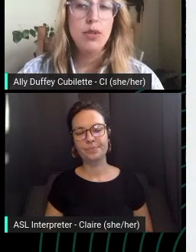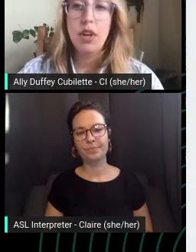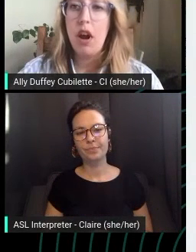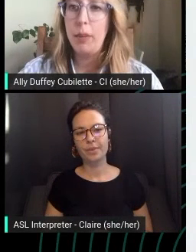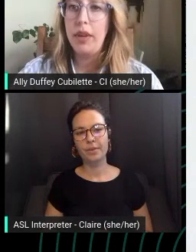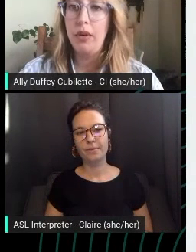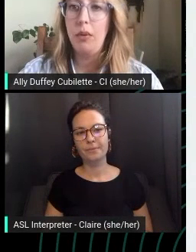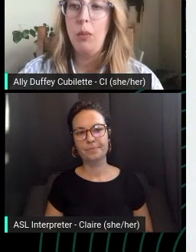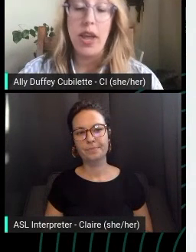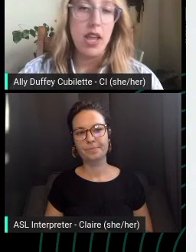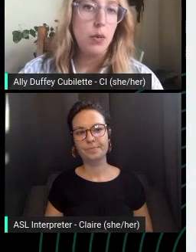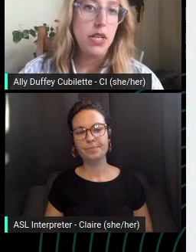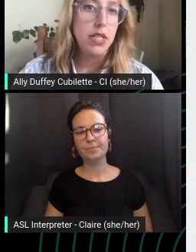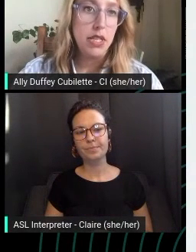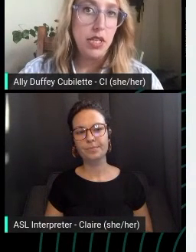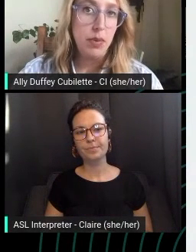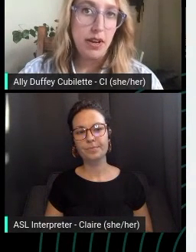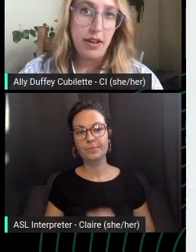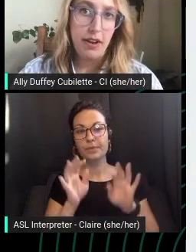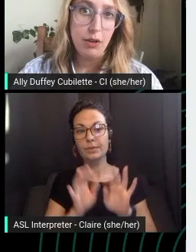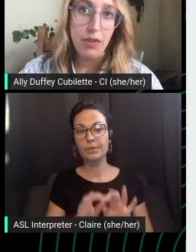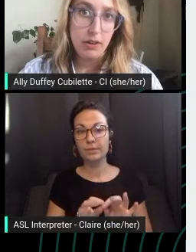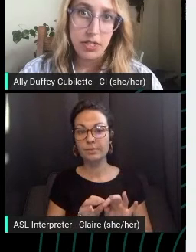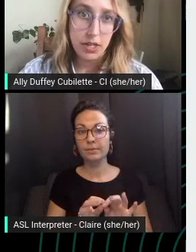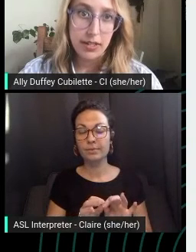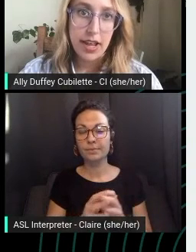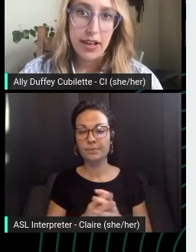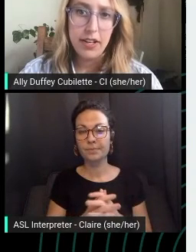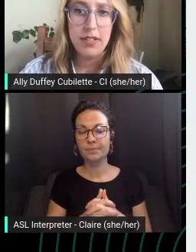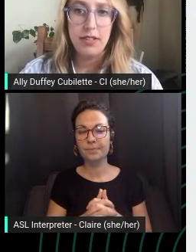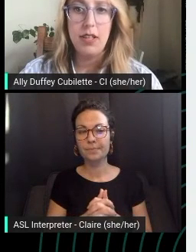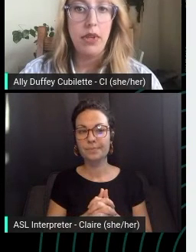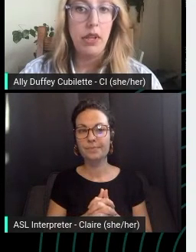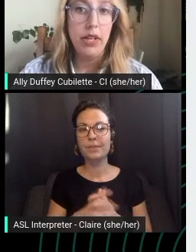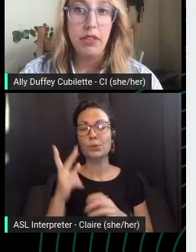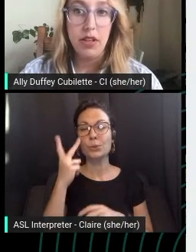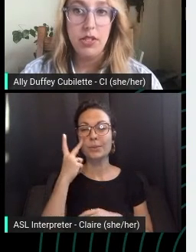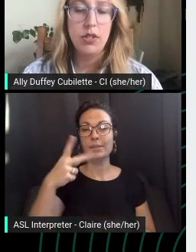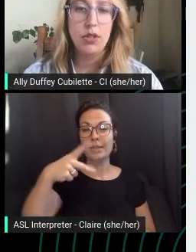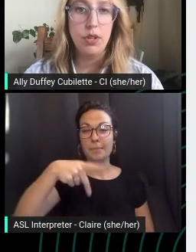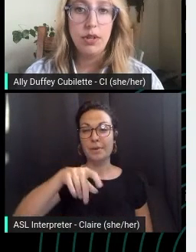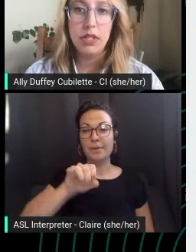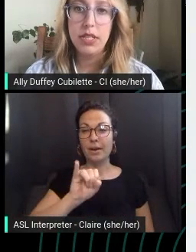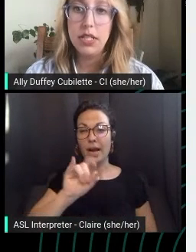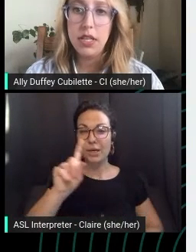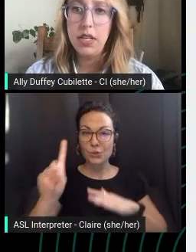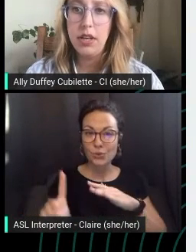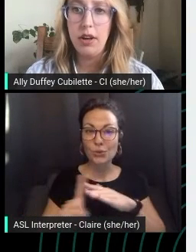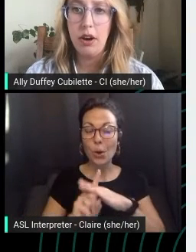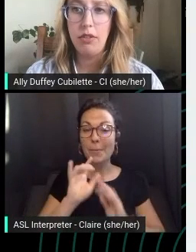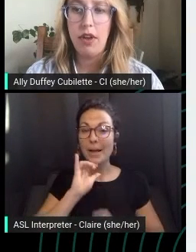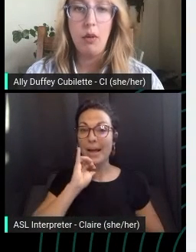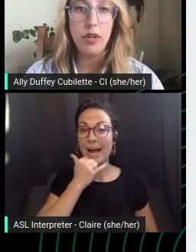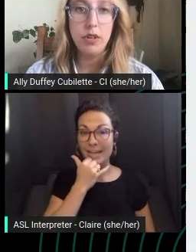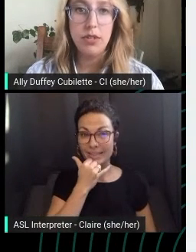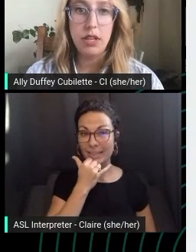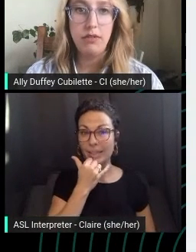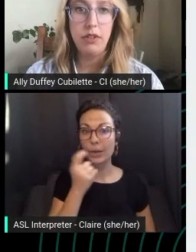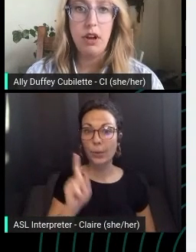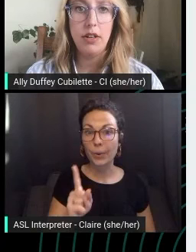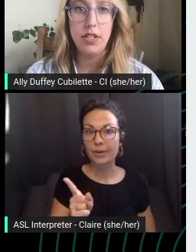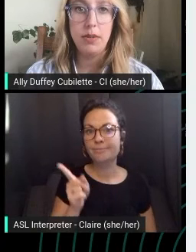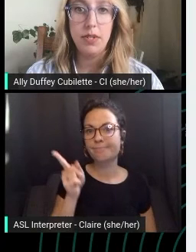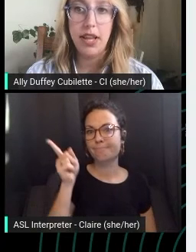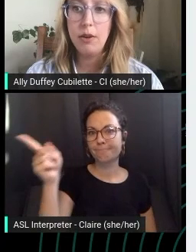The most common way we see PII rear its ugly head is in something like this. So you can see here that when